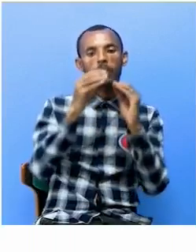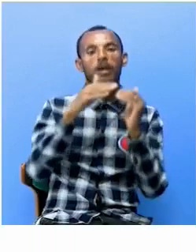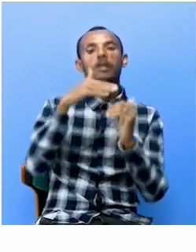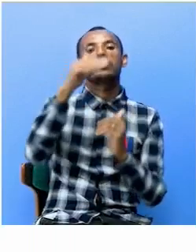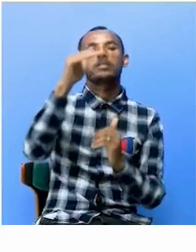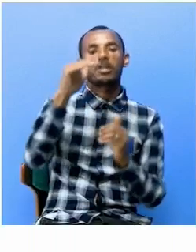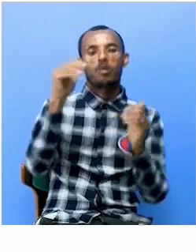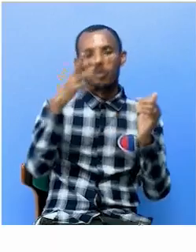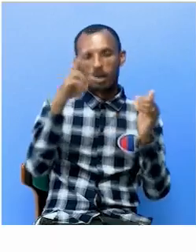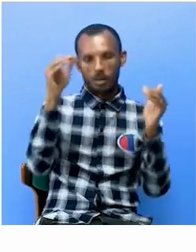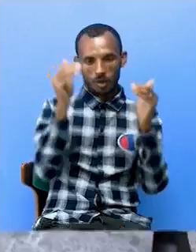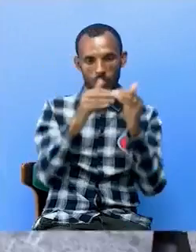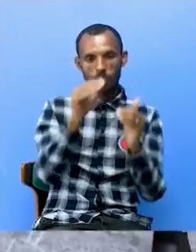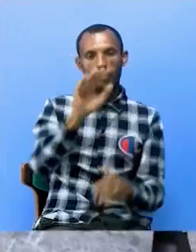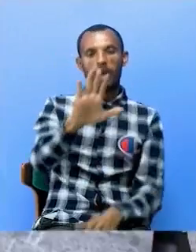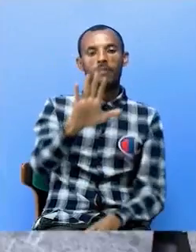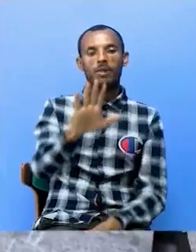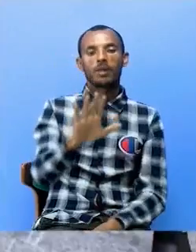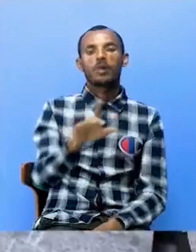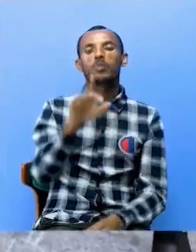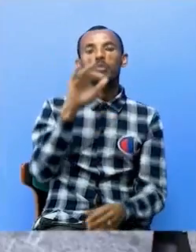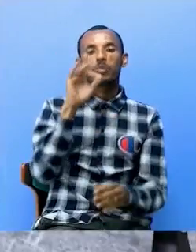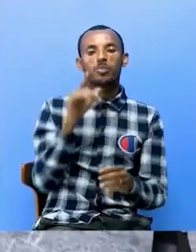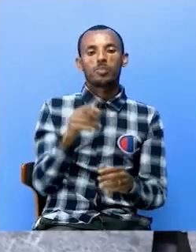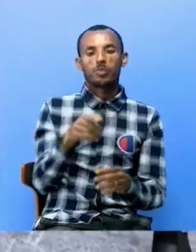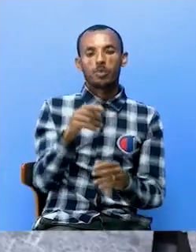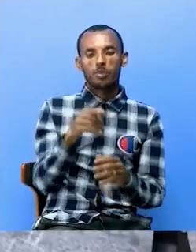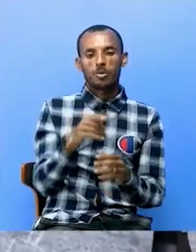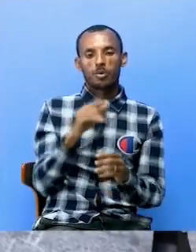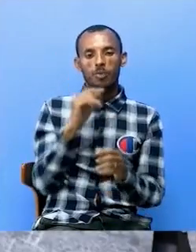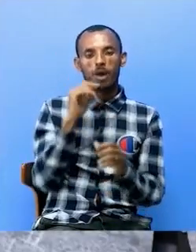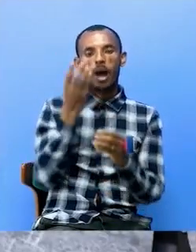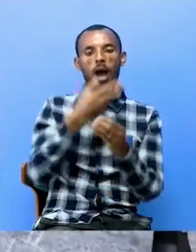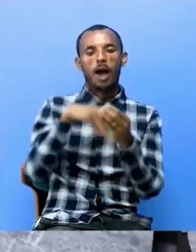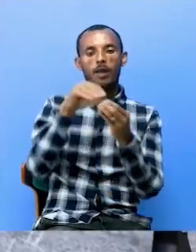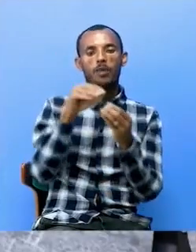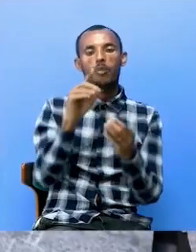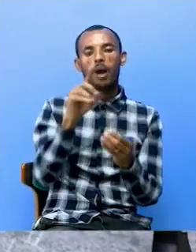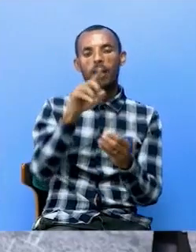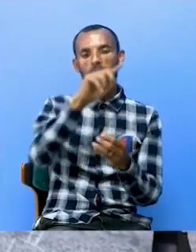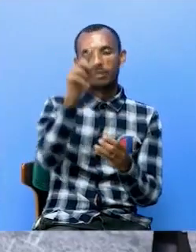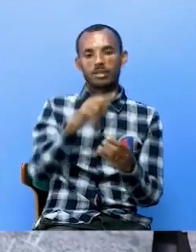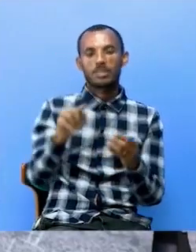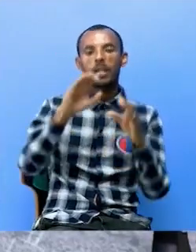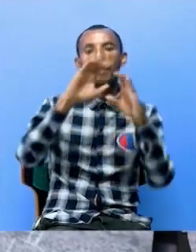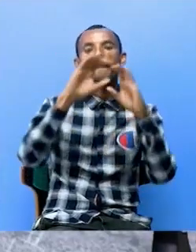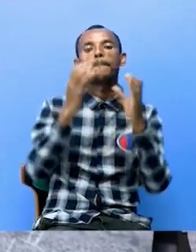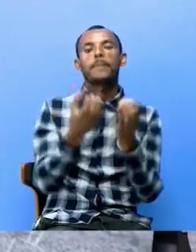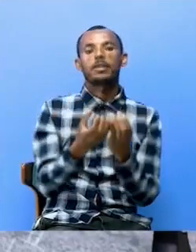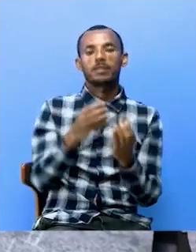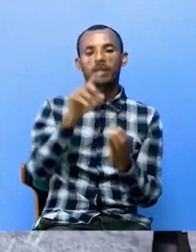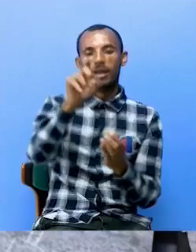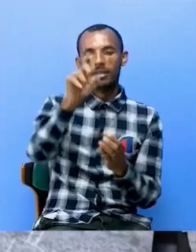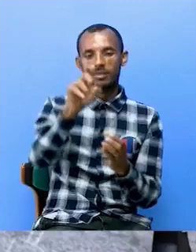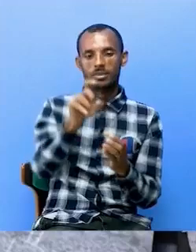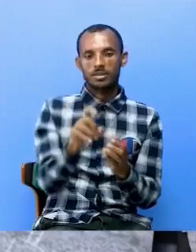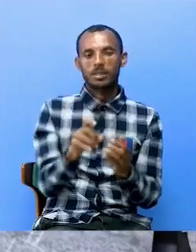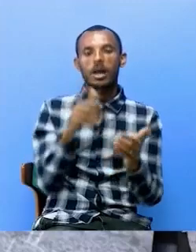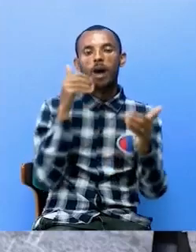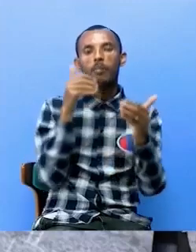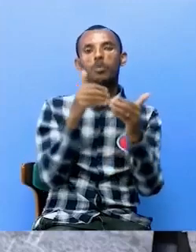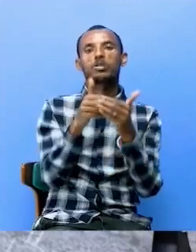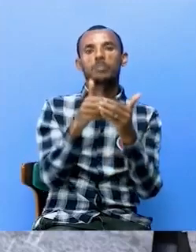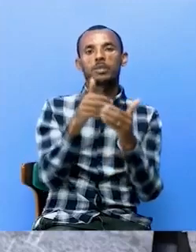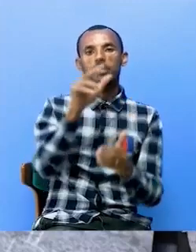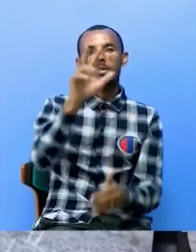than or equals to 5. So you need to add 1 on the integer part. So x is